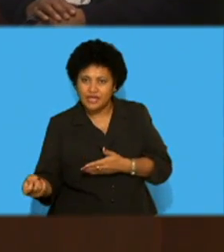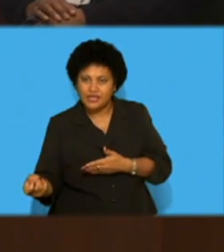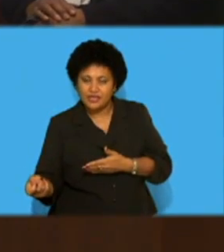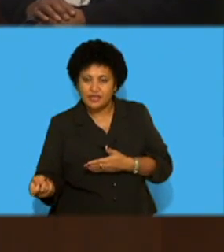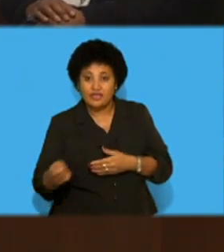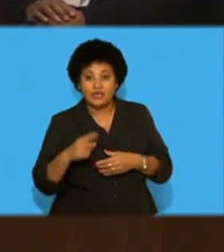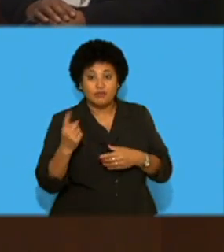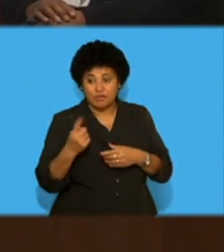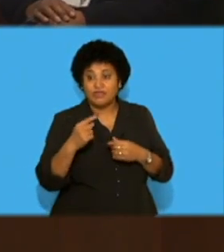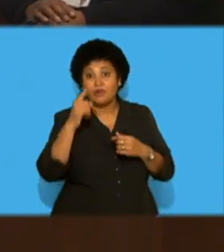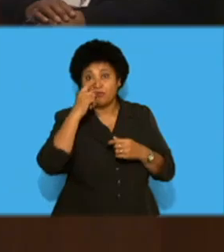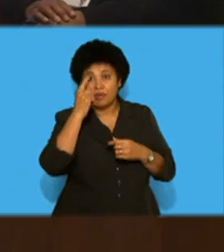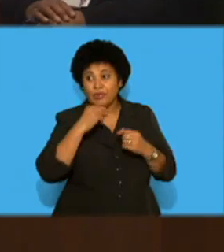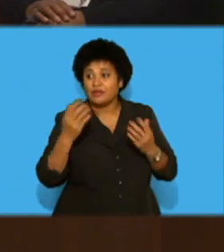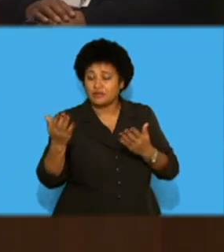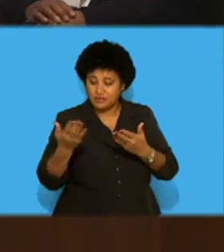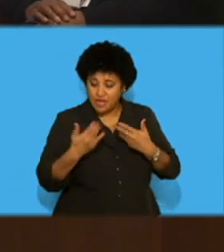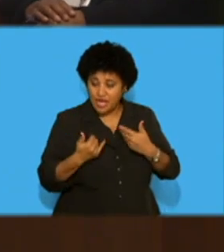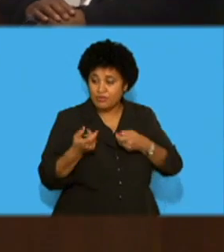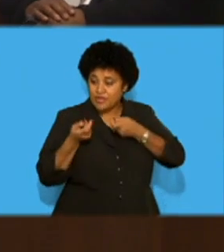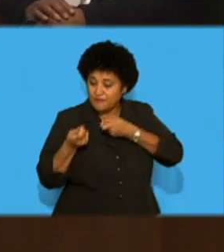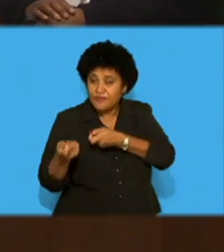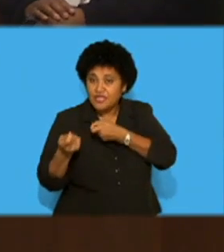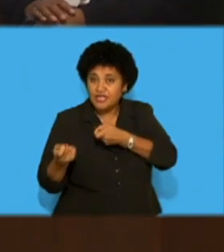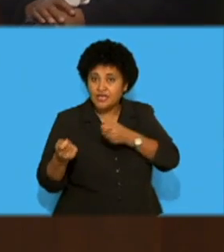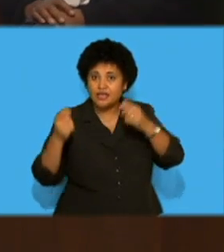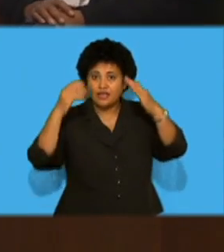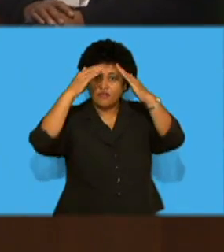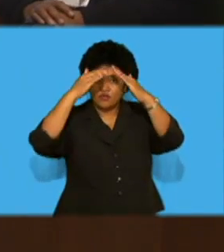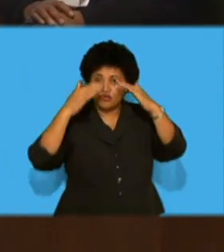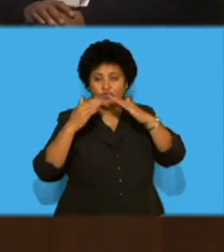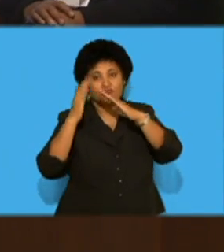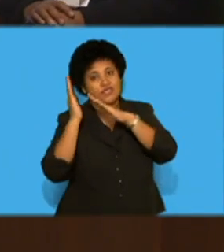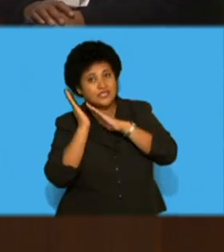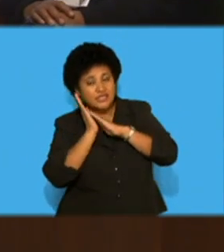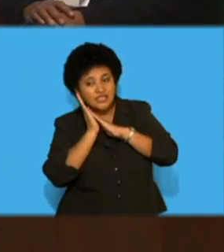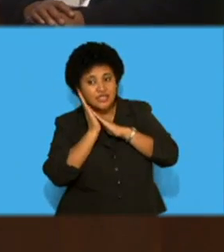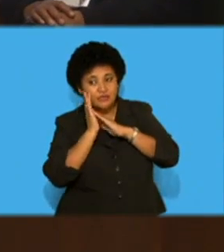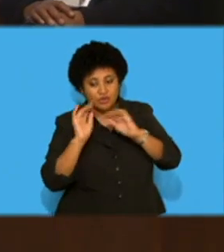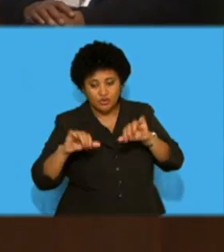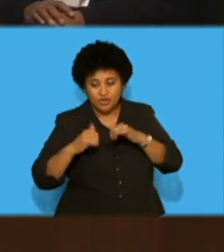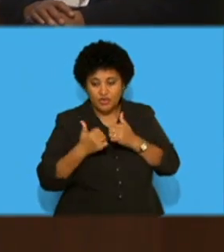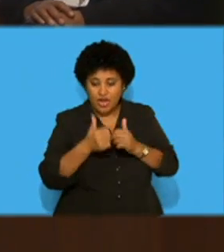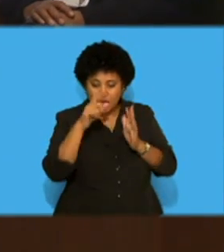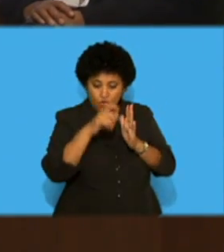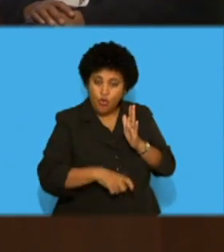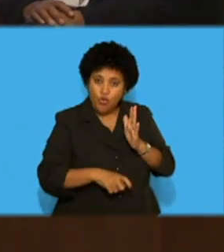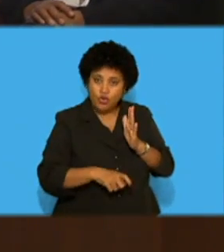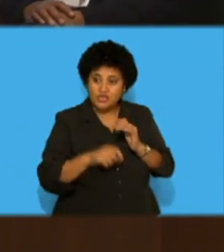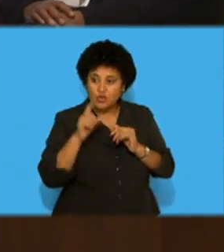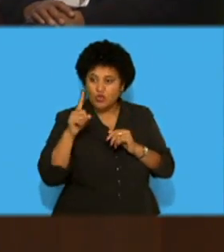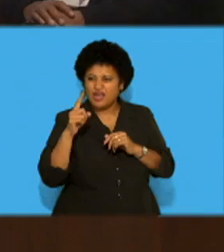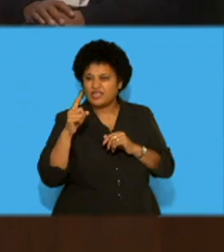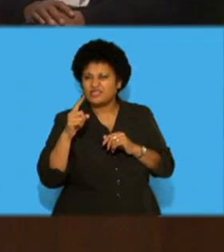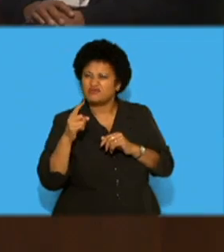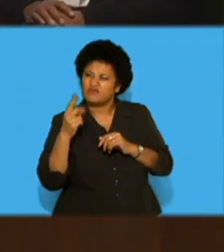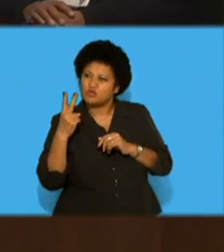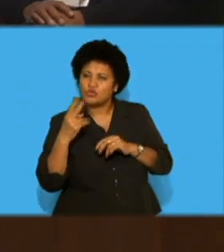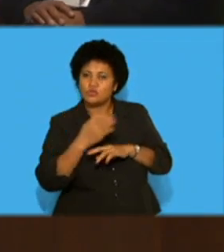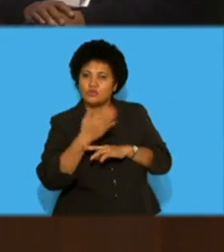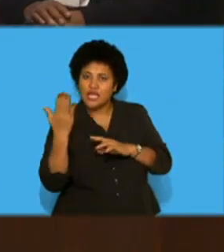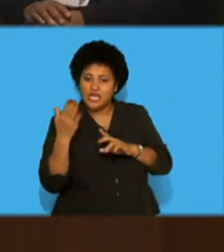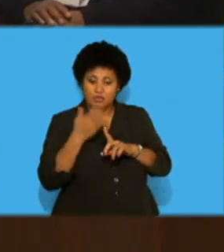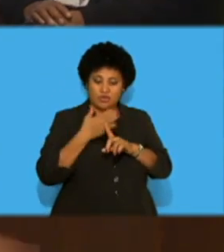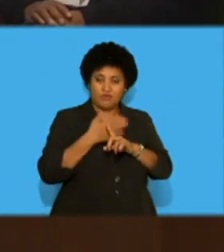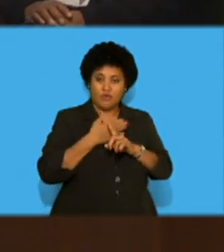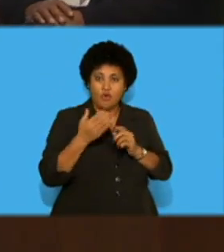they feed them, they give them a roof, they agree to a price, and maybe a day or two before they're supposed to cut the cane, they